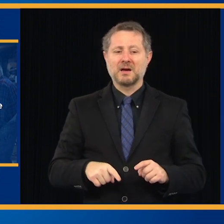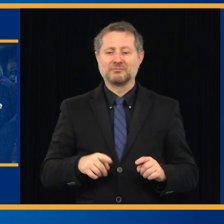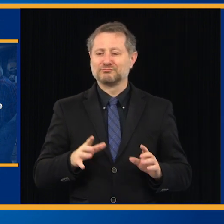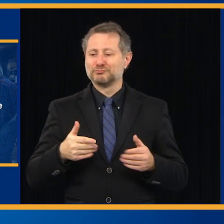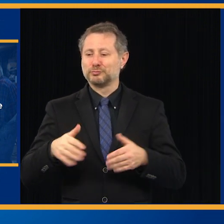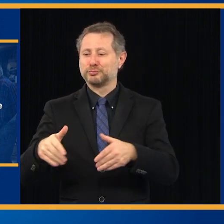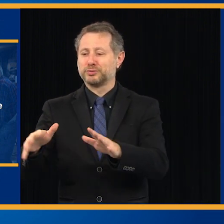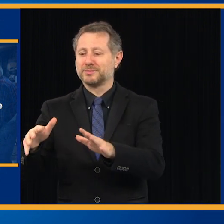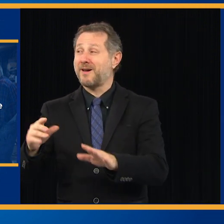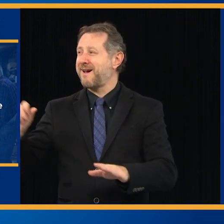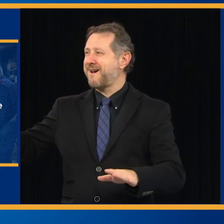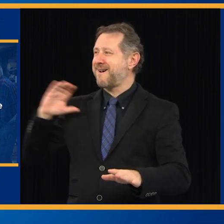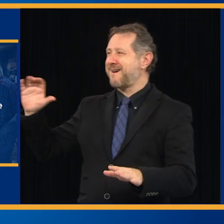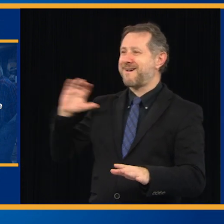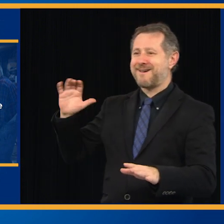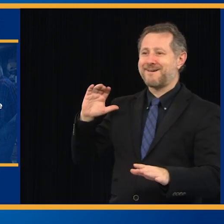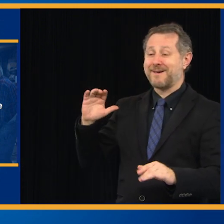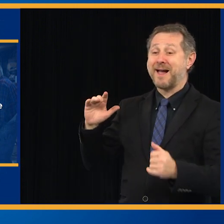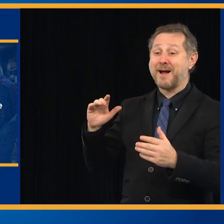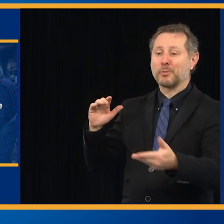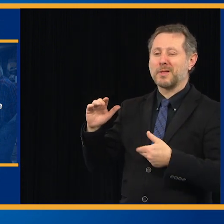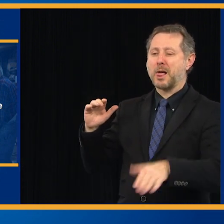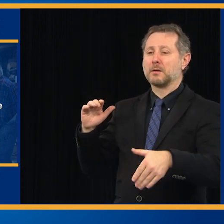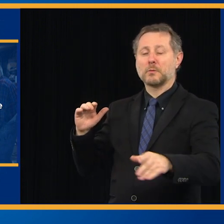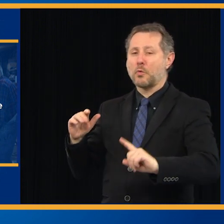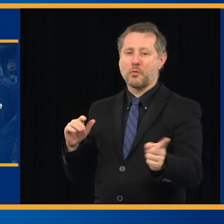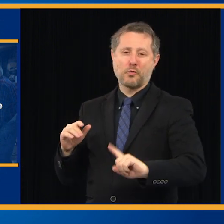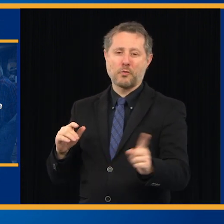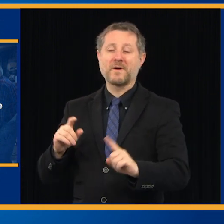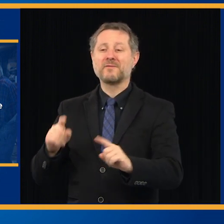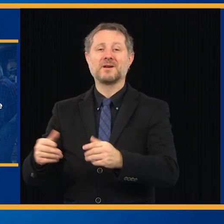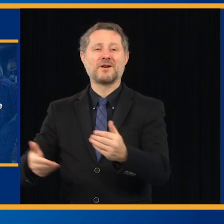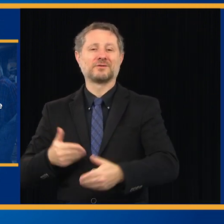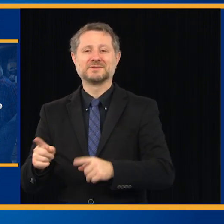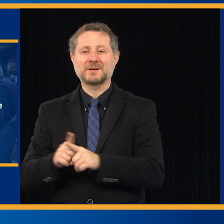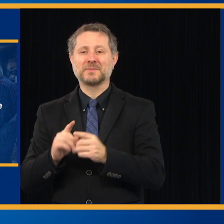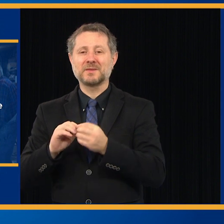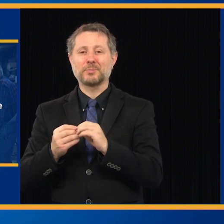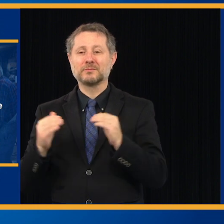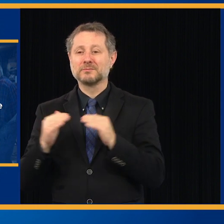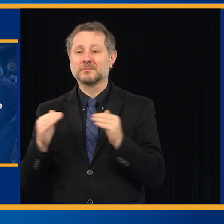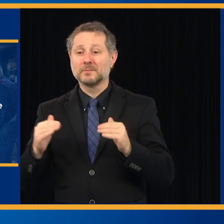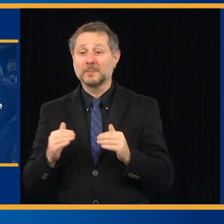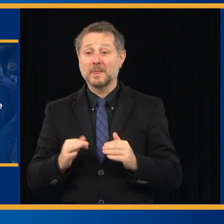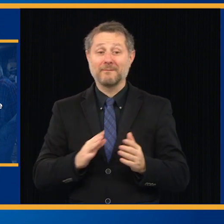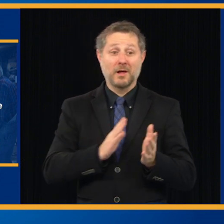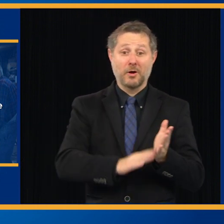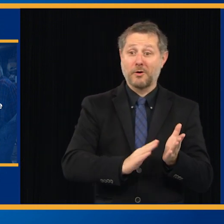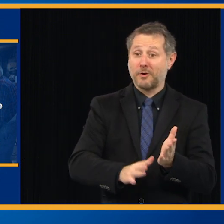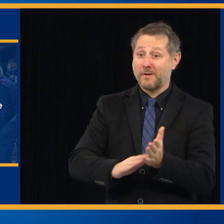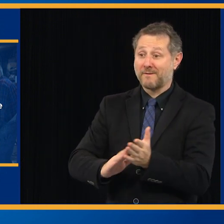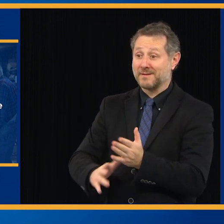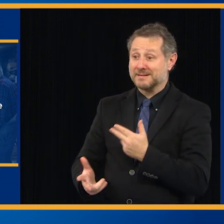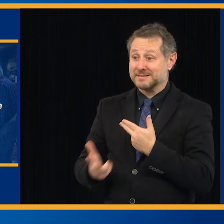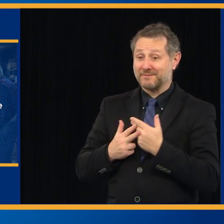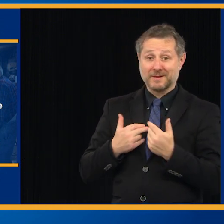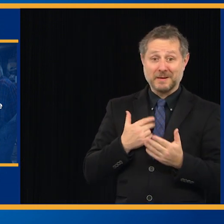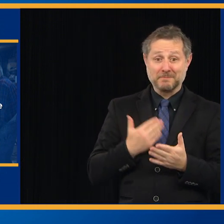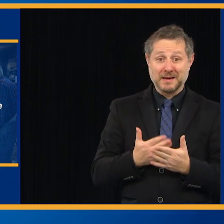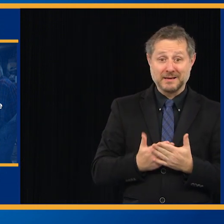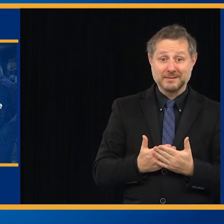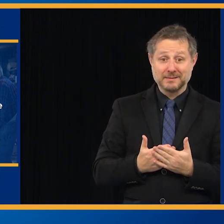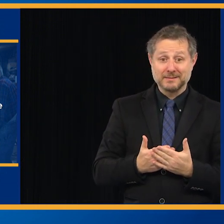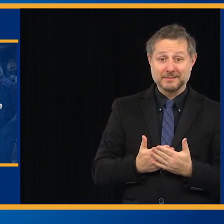workers. If you can lay off workers and you're saving money by laying off workers, you don't need the